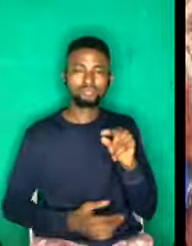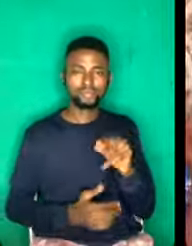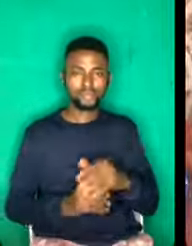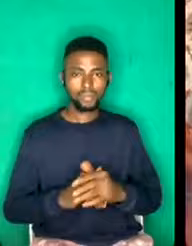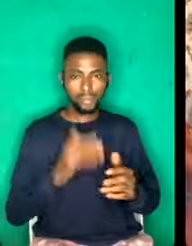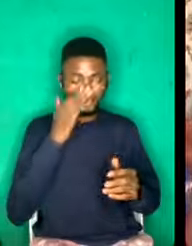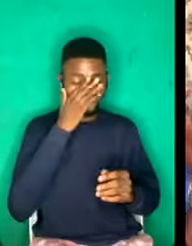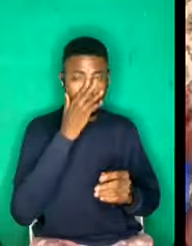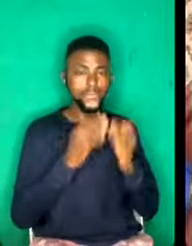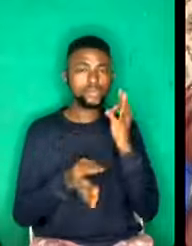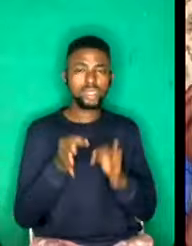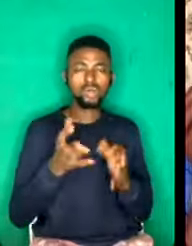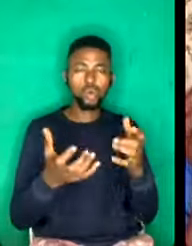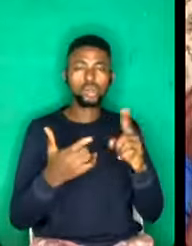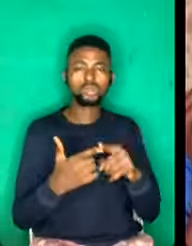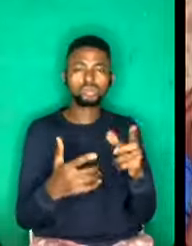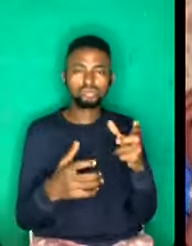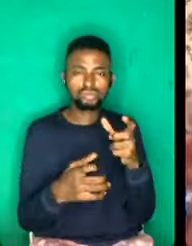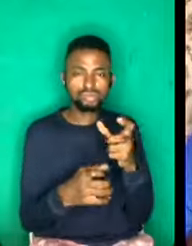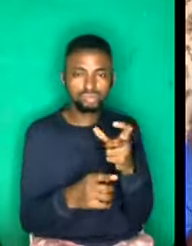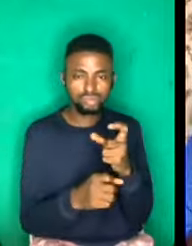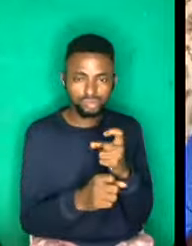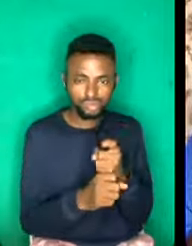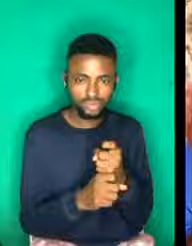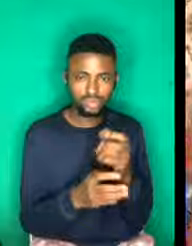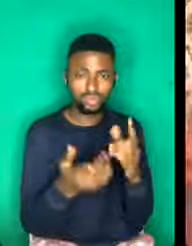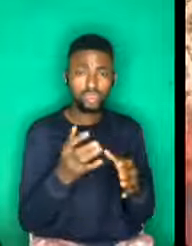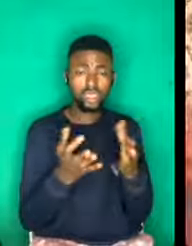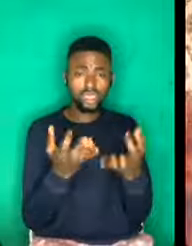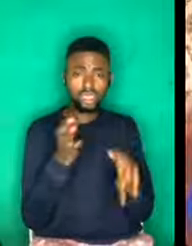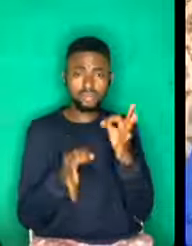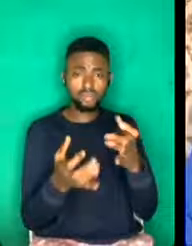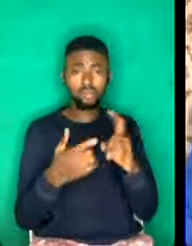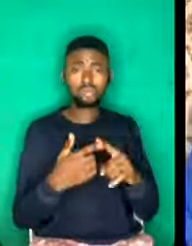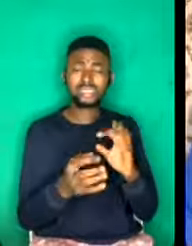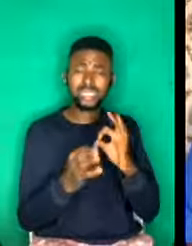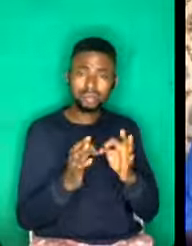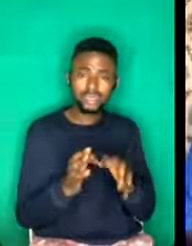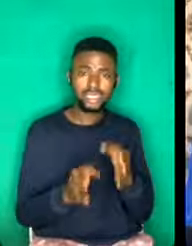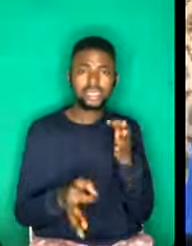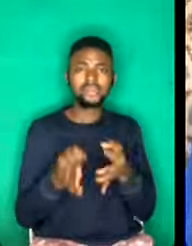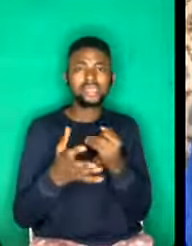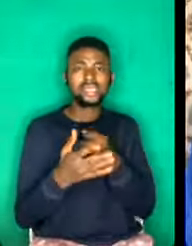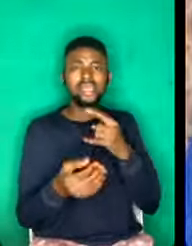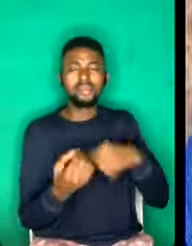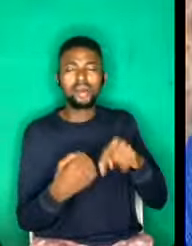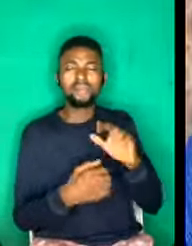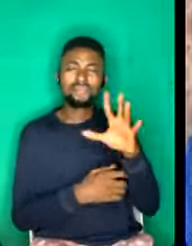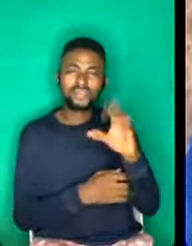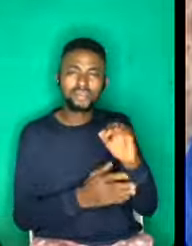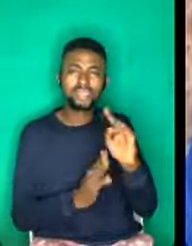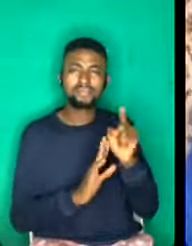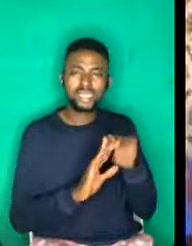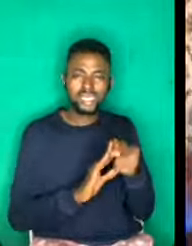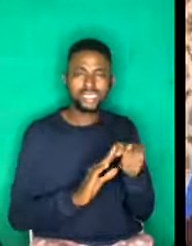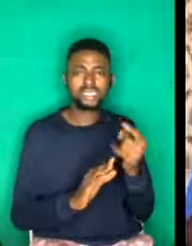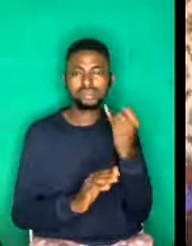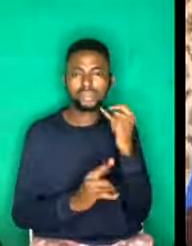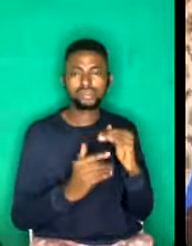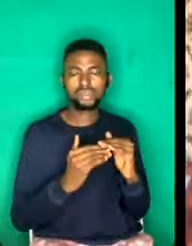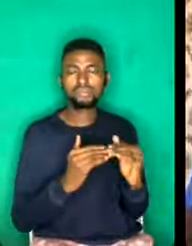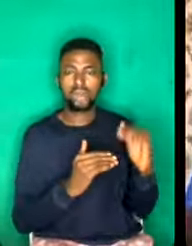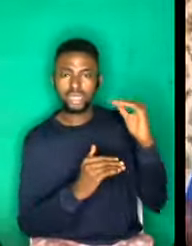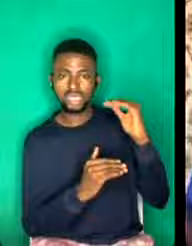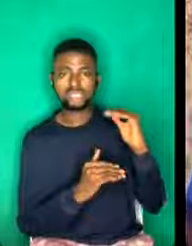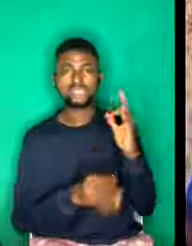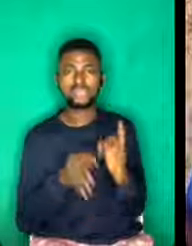to even interpret, if it's about 50 minutes, it's also even more than that sometimes. And in any case, if you really